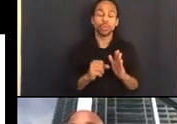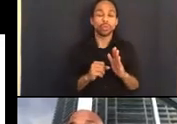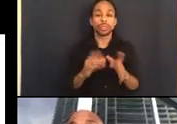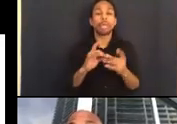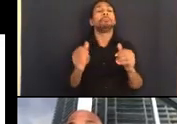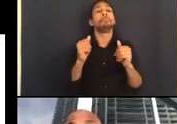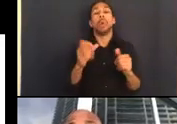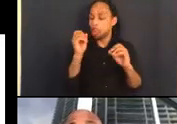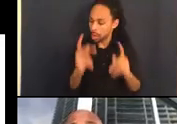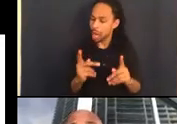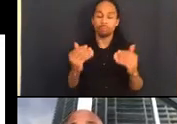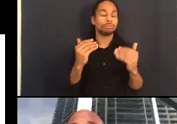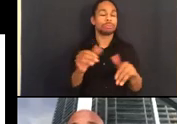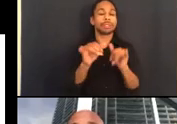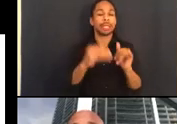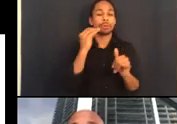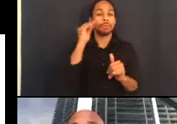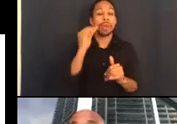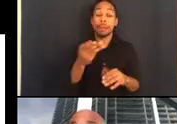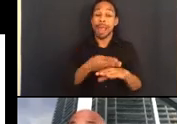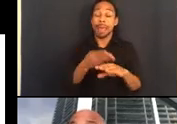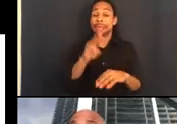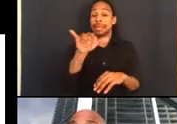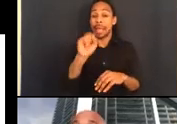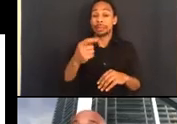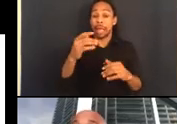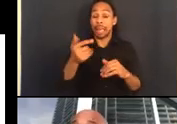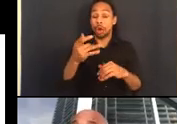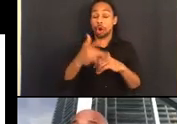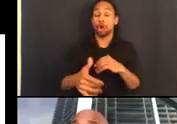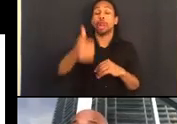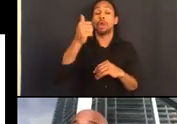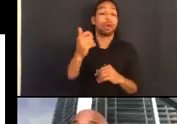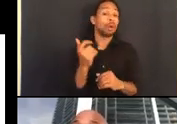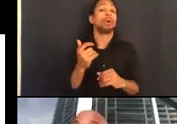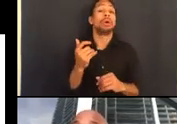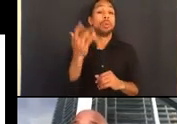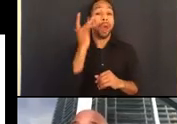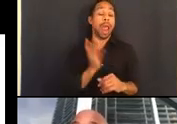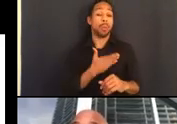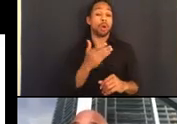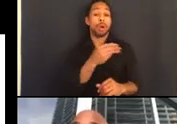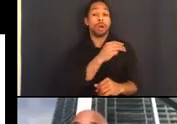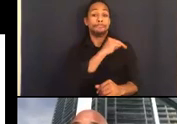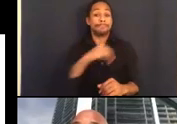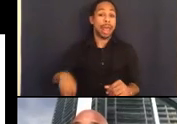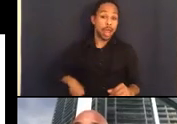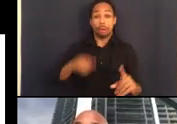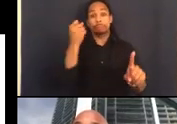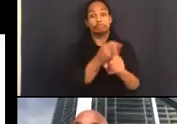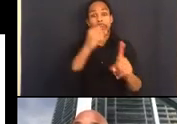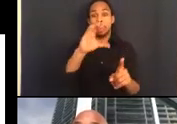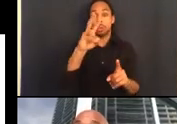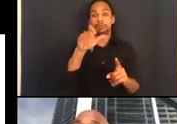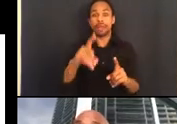order. We were fortunate in Miami to implement a stay-at-home order a little bit earlier because unfortunately our mayor became infected with COVID.